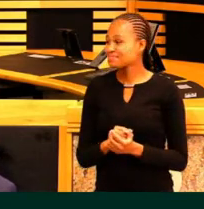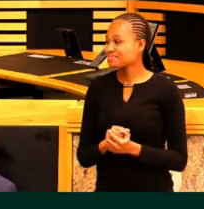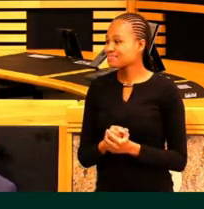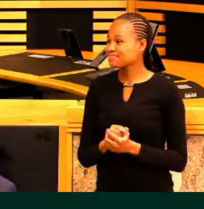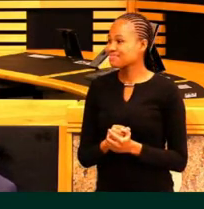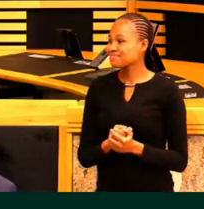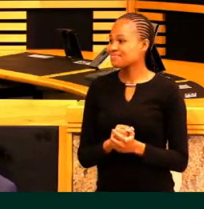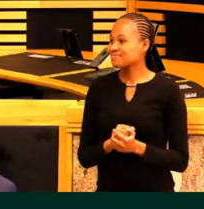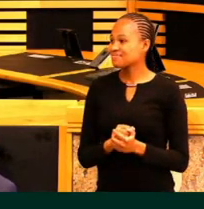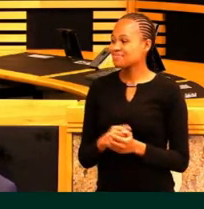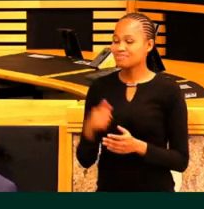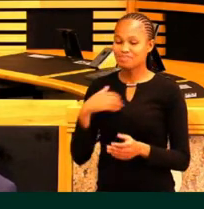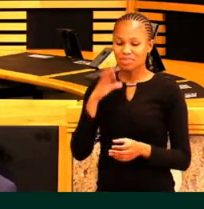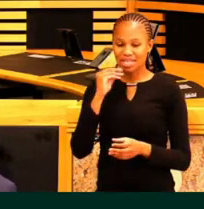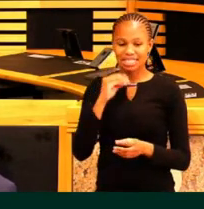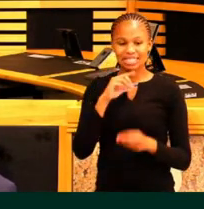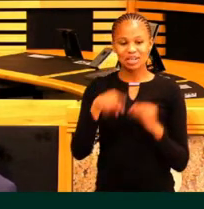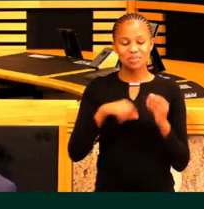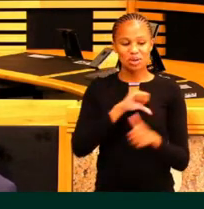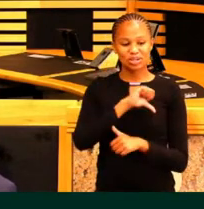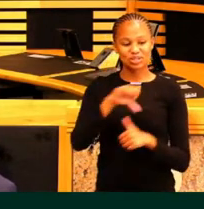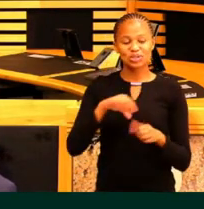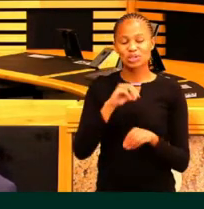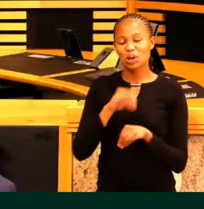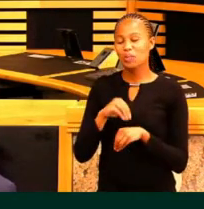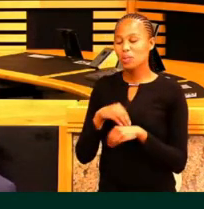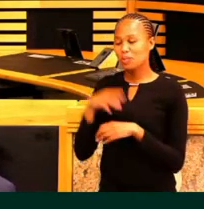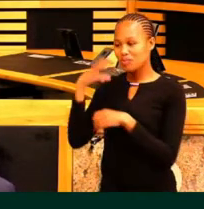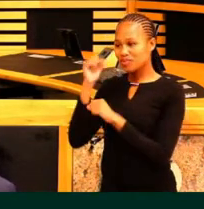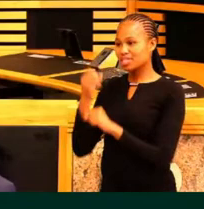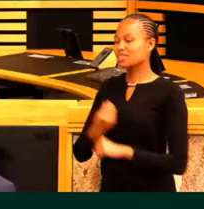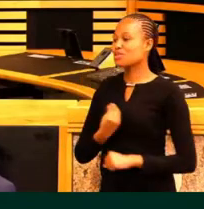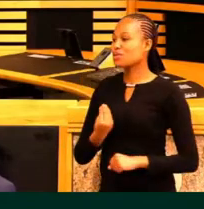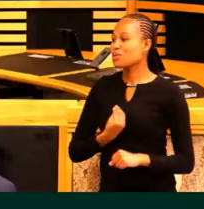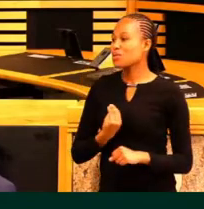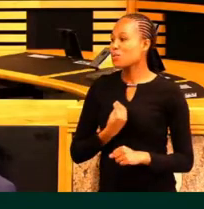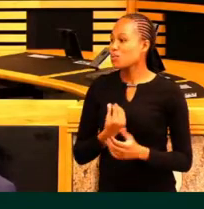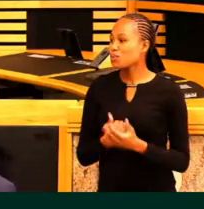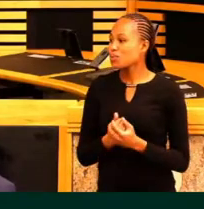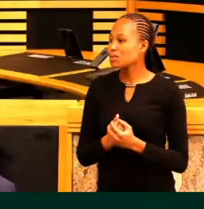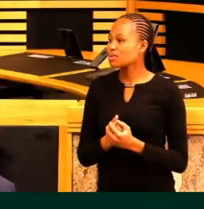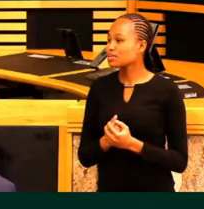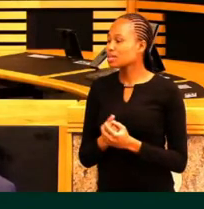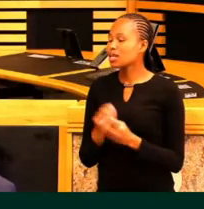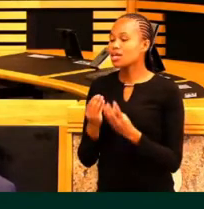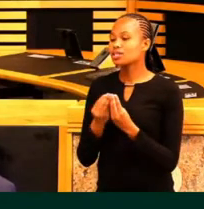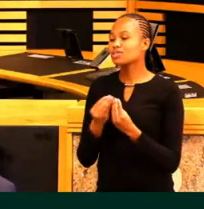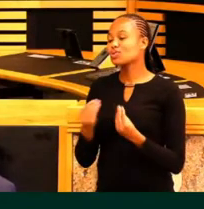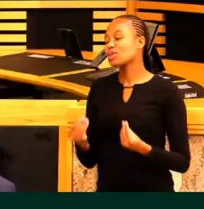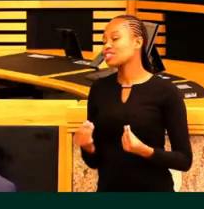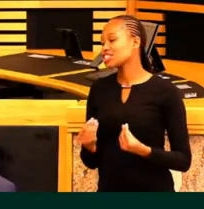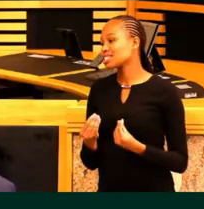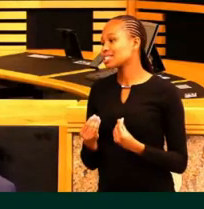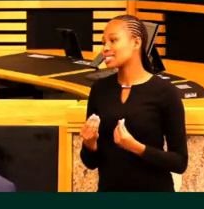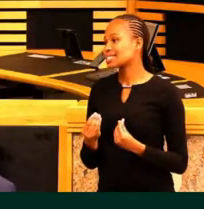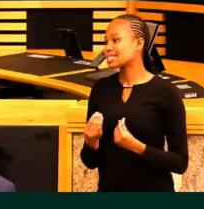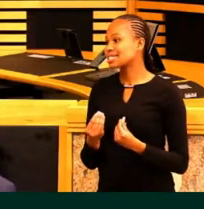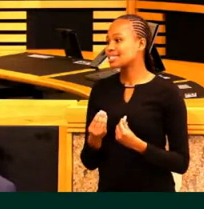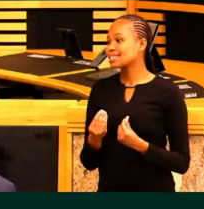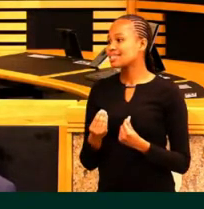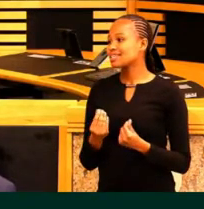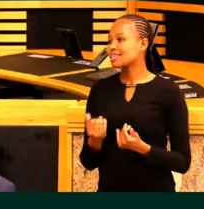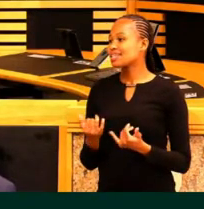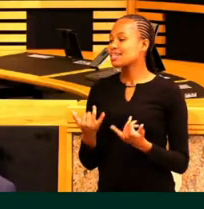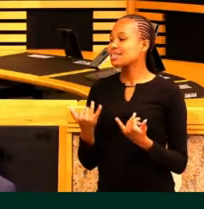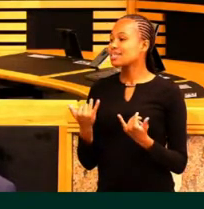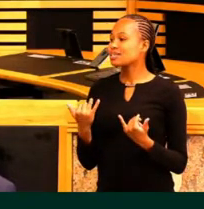social problems facing the youth and inner vegetative Solutions a now